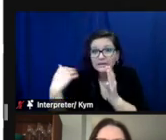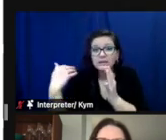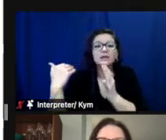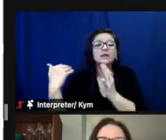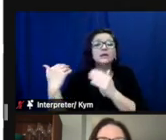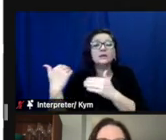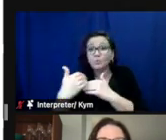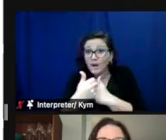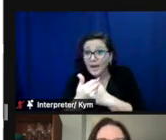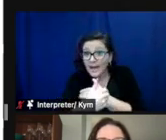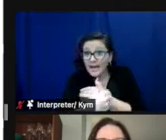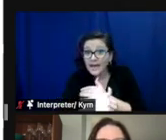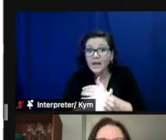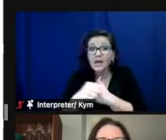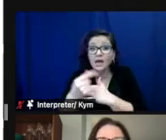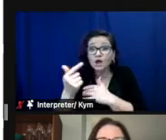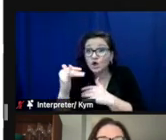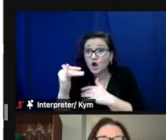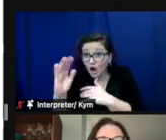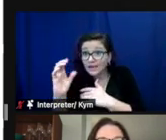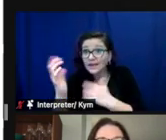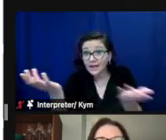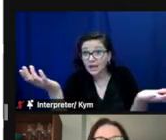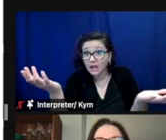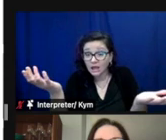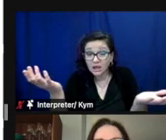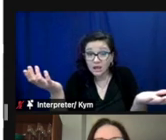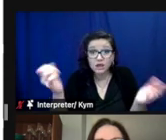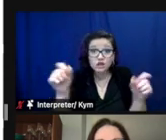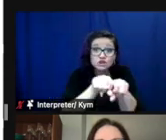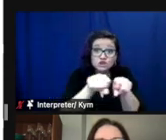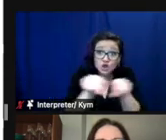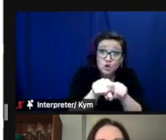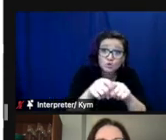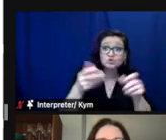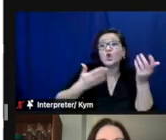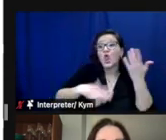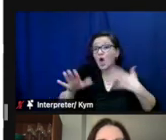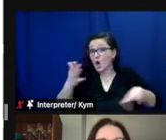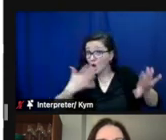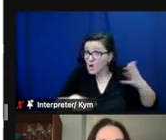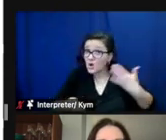Bread. Yep. So you want to make sure you have food, right? And like an axe. Shoes and clothes. Yep.